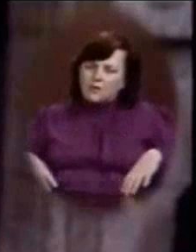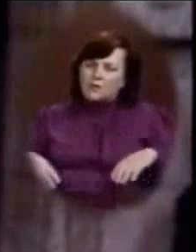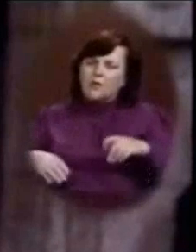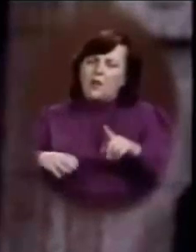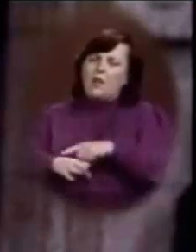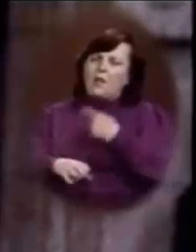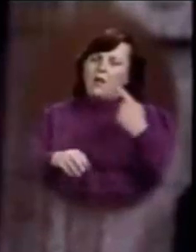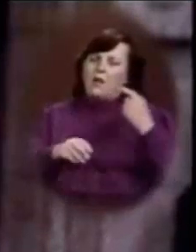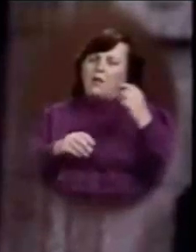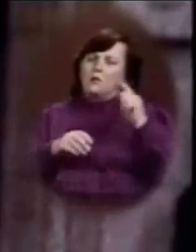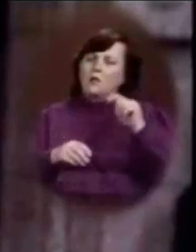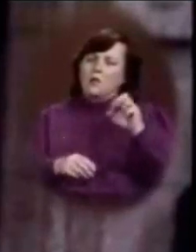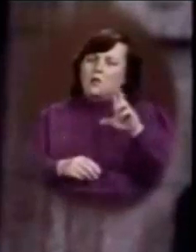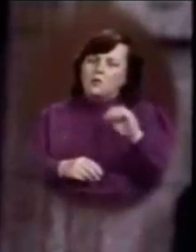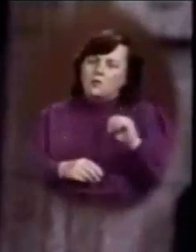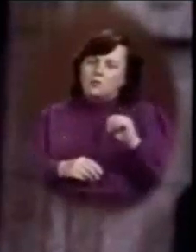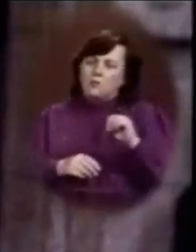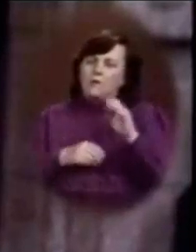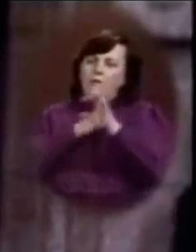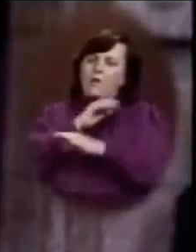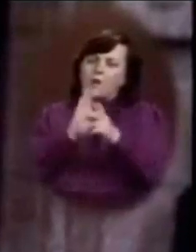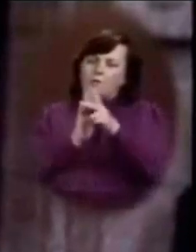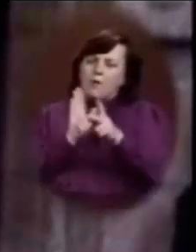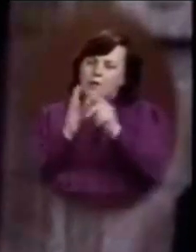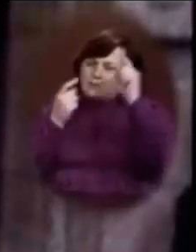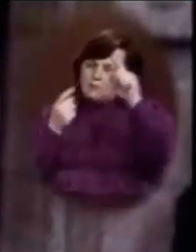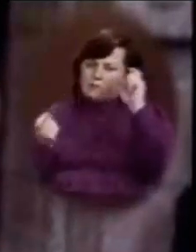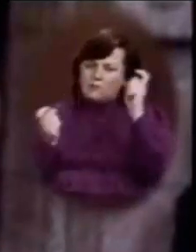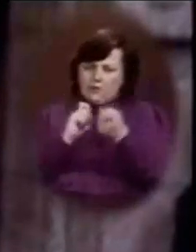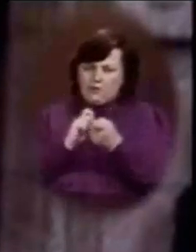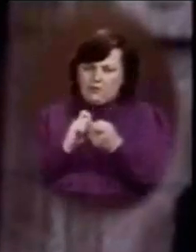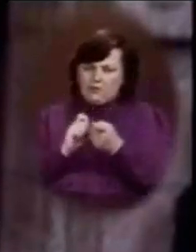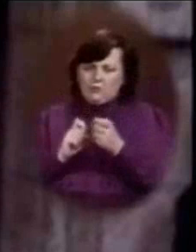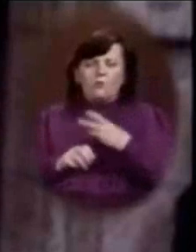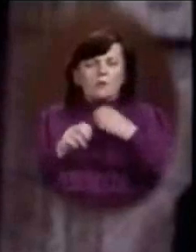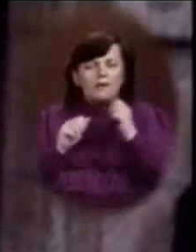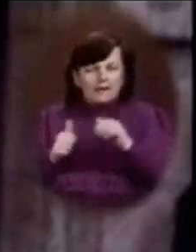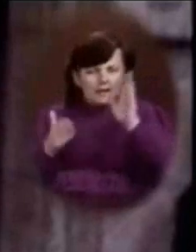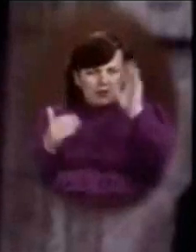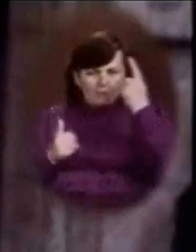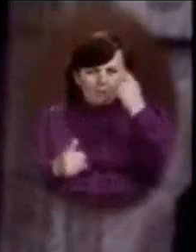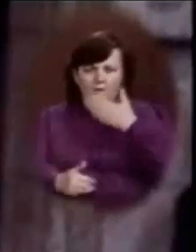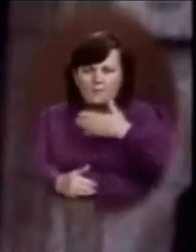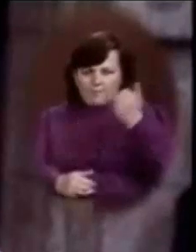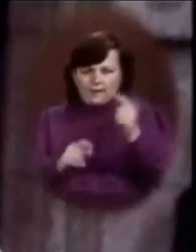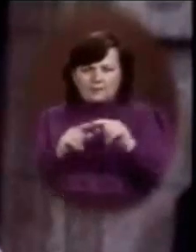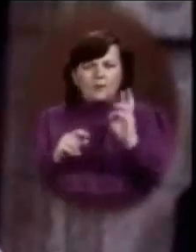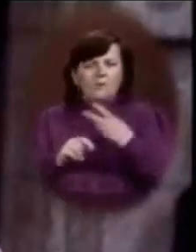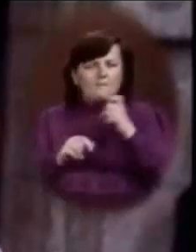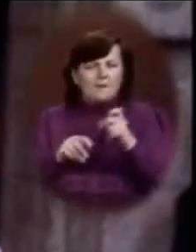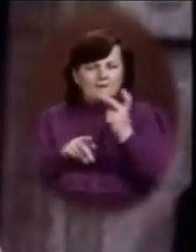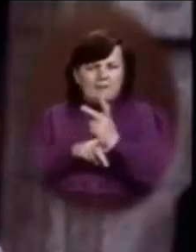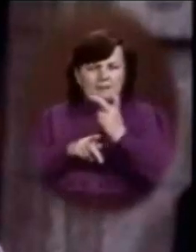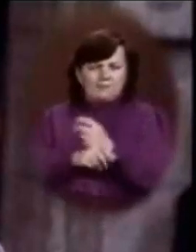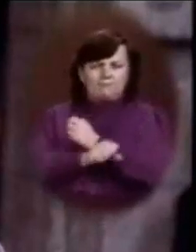foreign policy objectives have changed. We can hope for the best, but a prudent defense must plan for